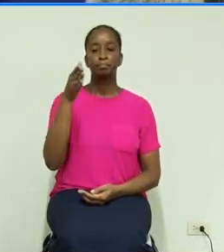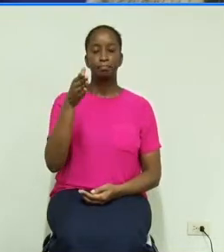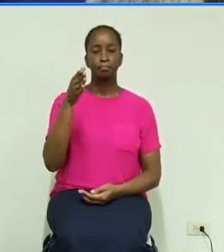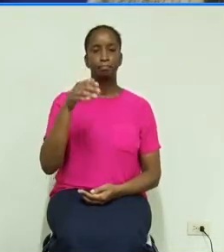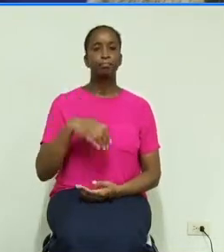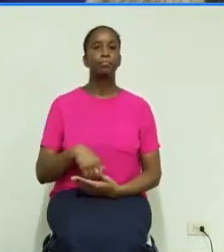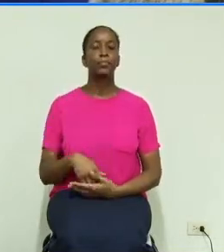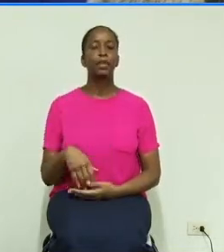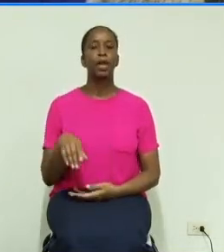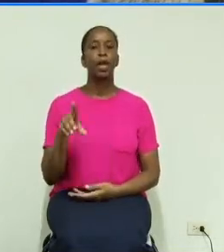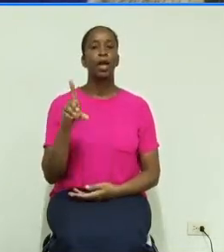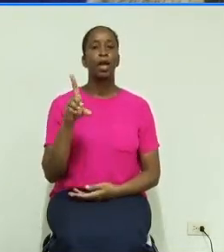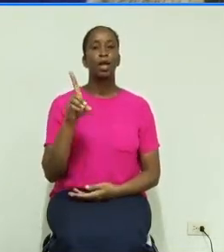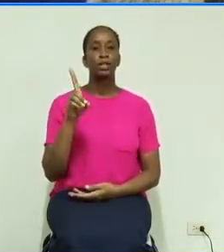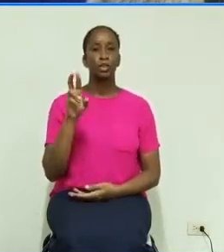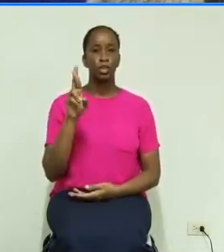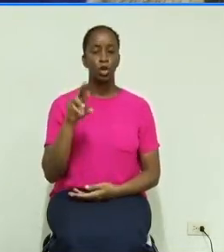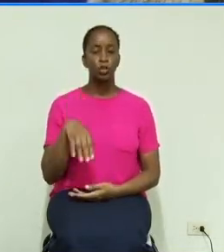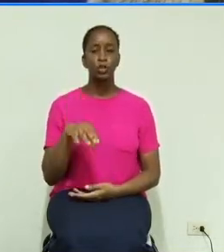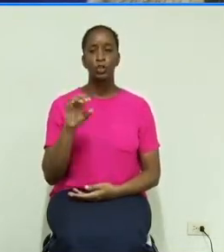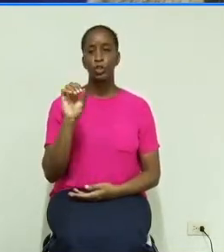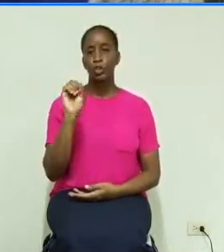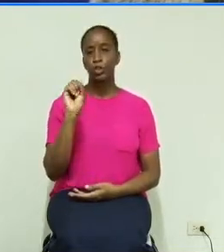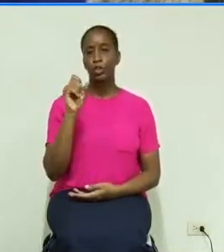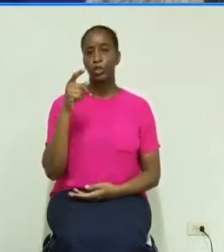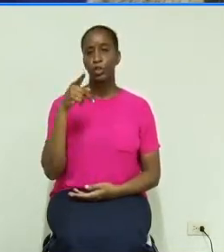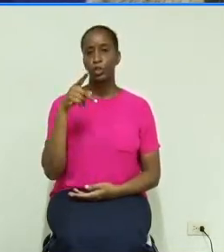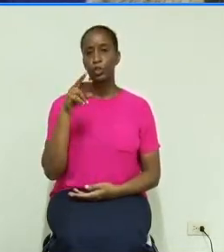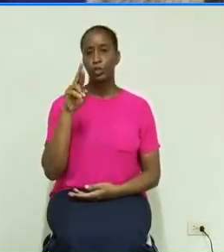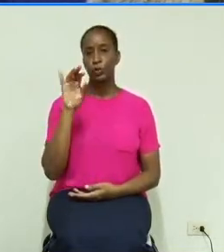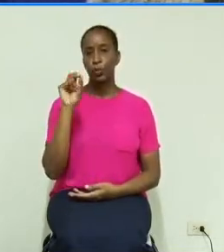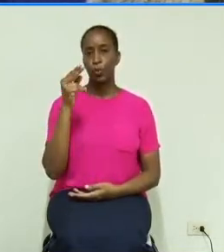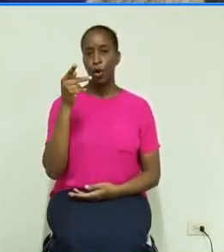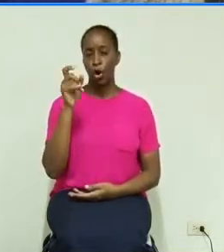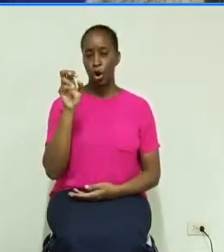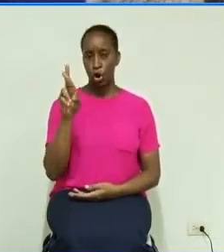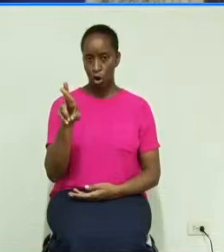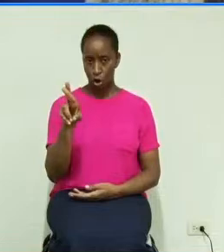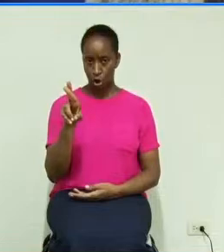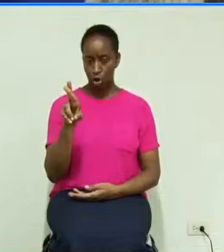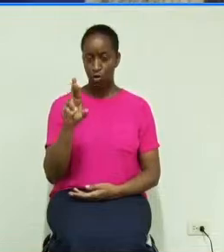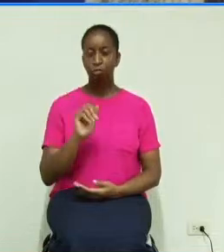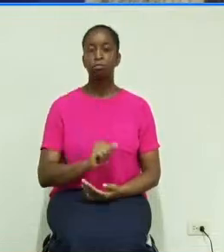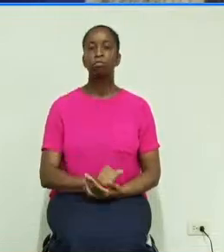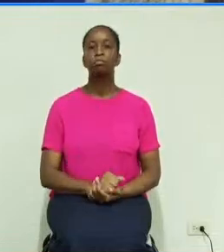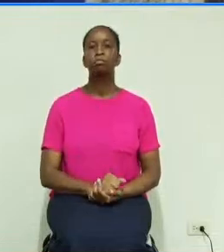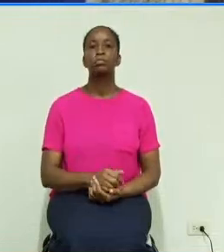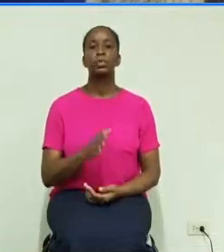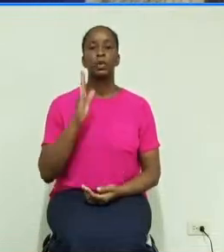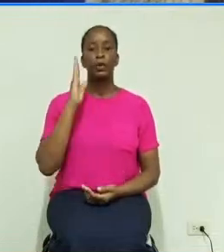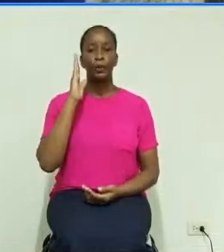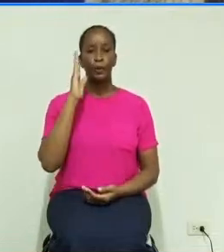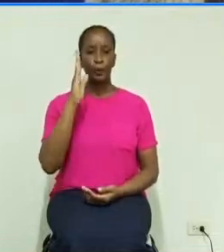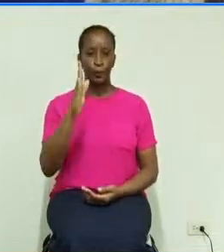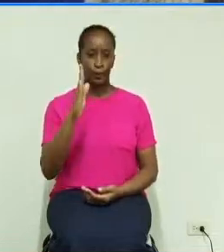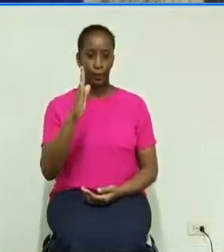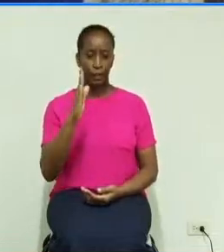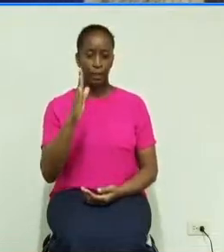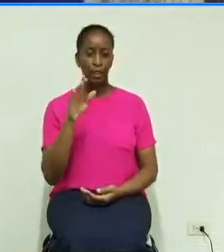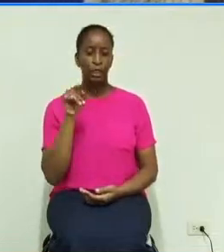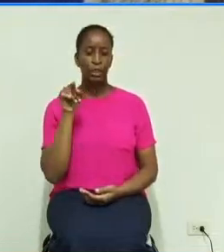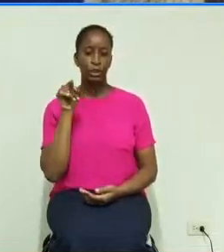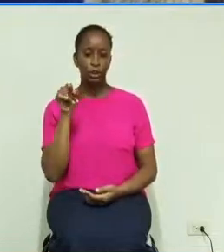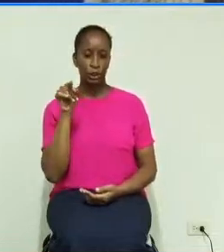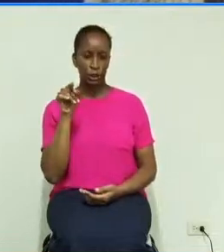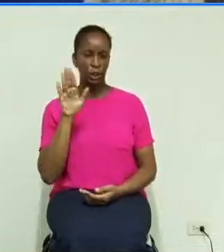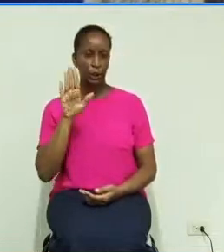practical perspective? Well, we have a political practitioner, I think, or senator on the left, and an academic on her left, and